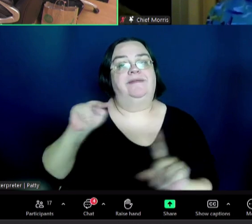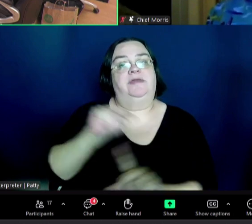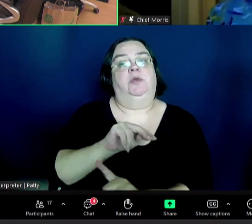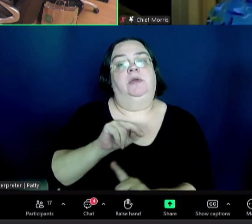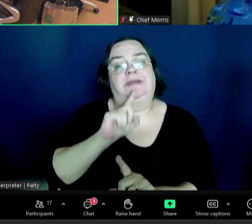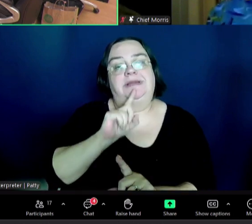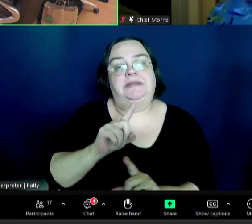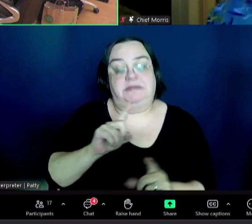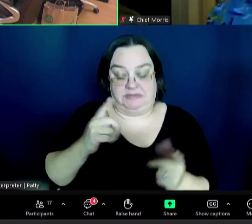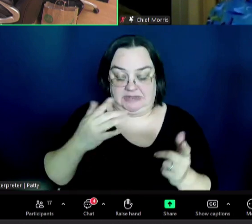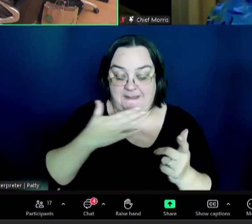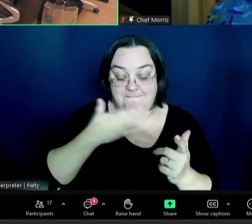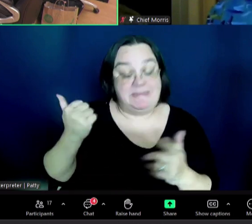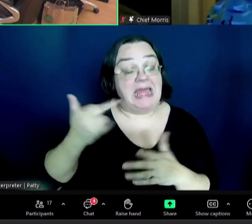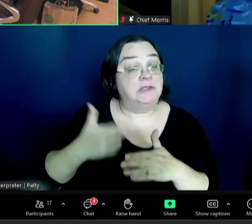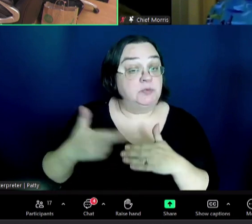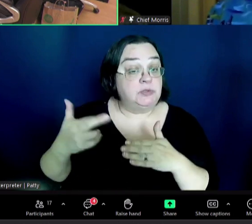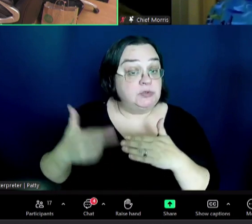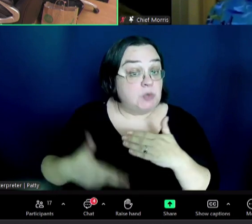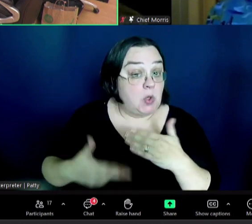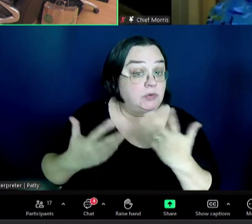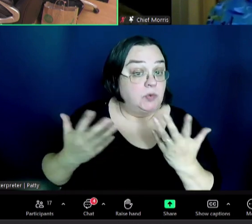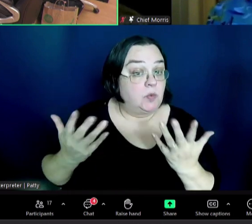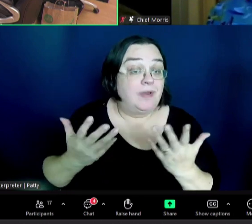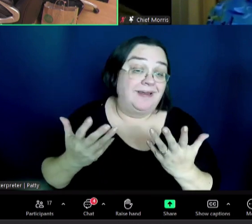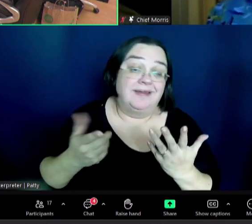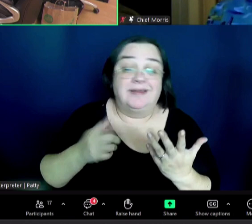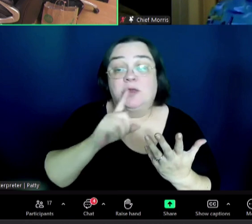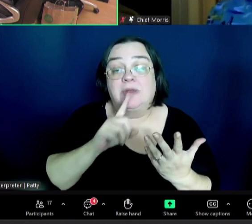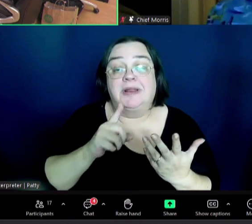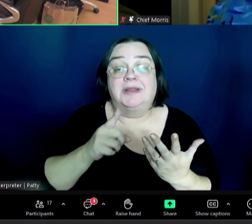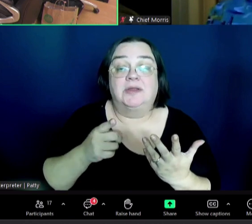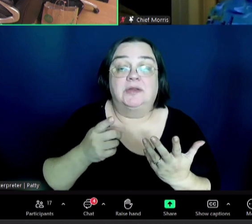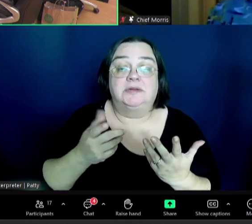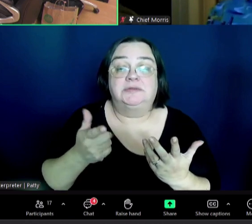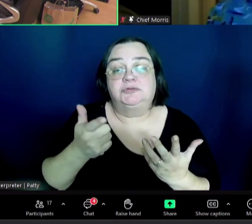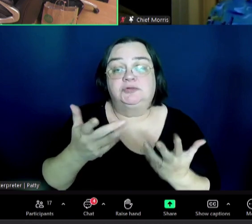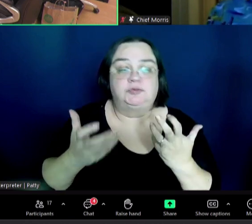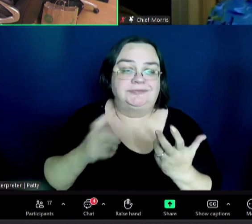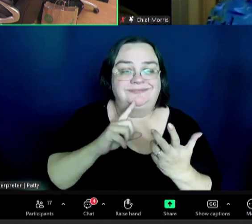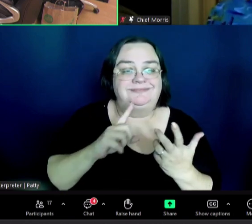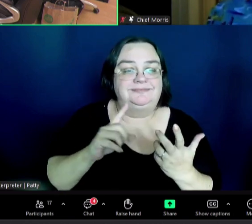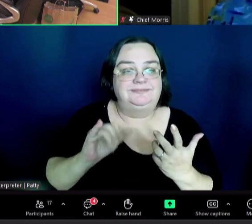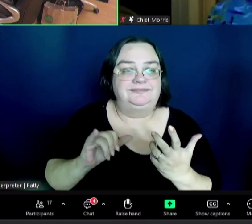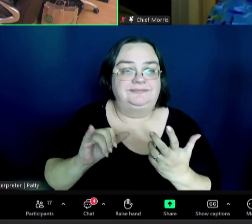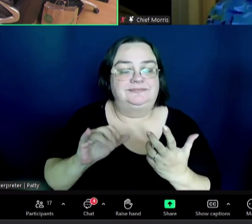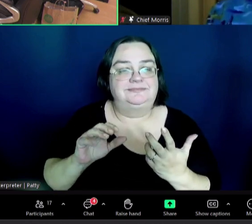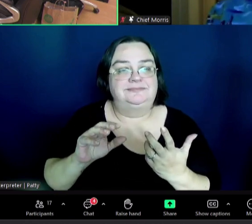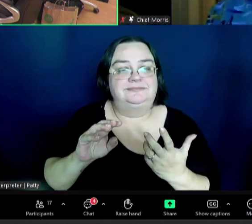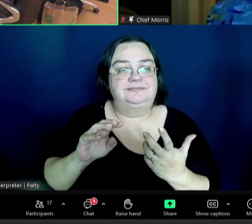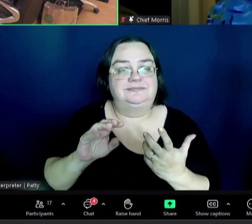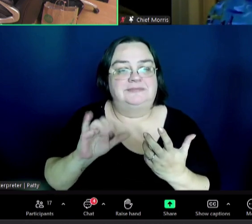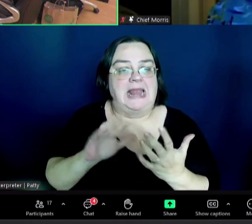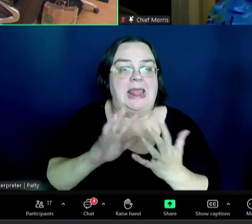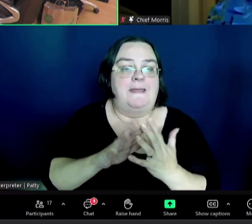best results is you end up with, effectively, you want it to be kind of a mesh, right, within a community.